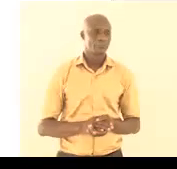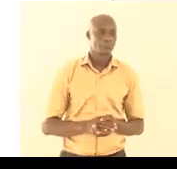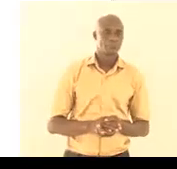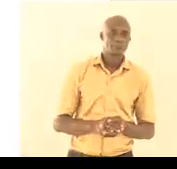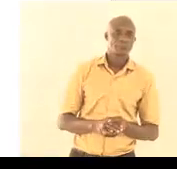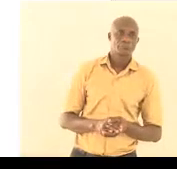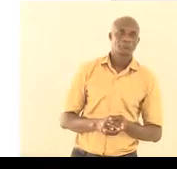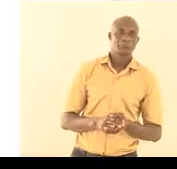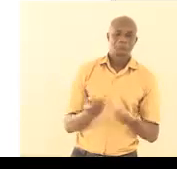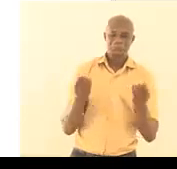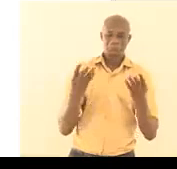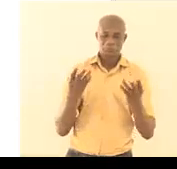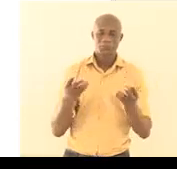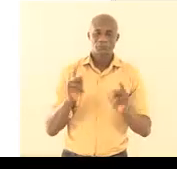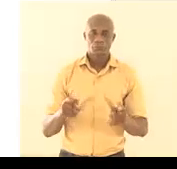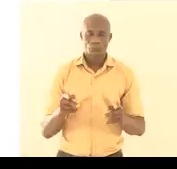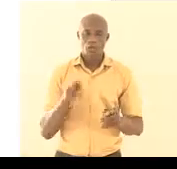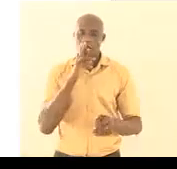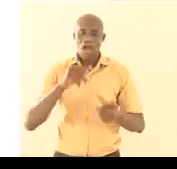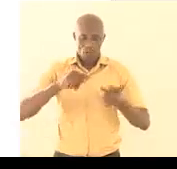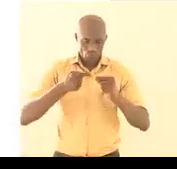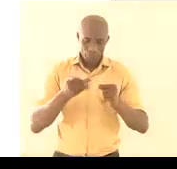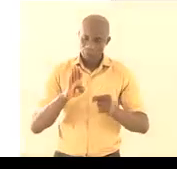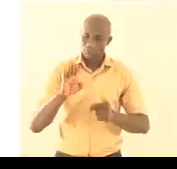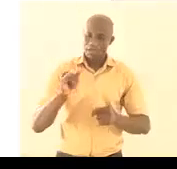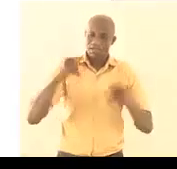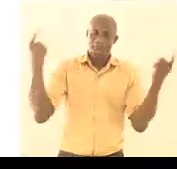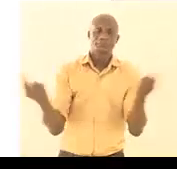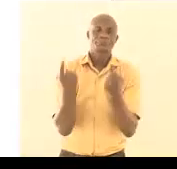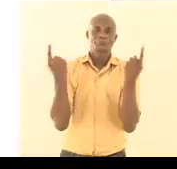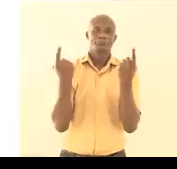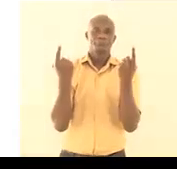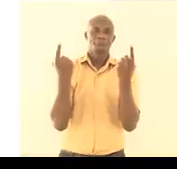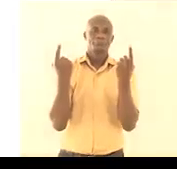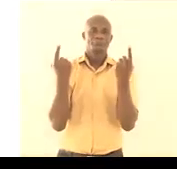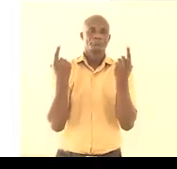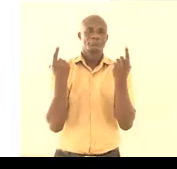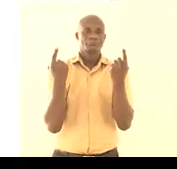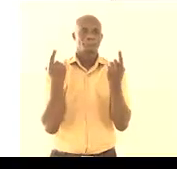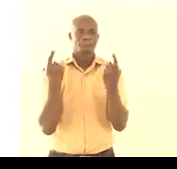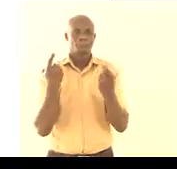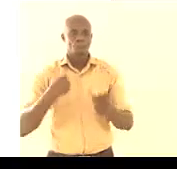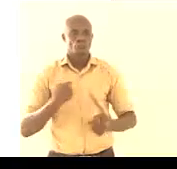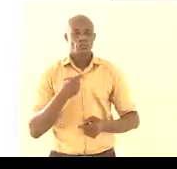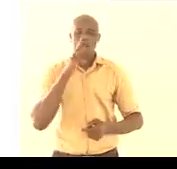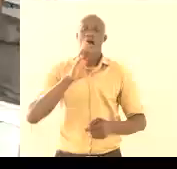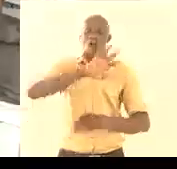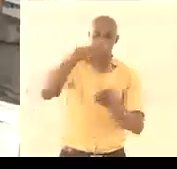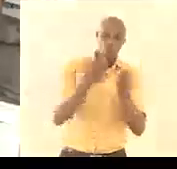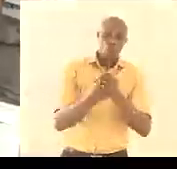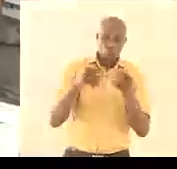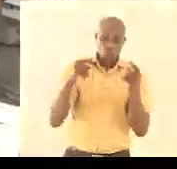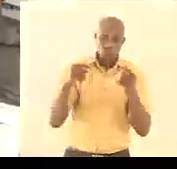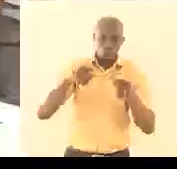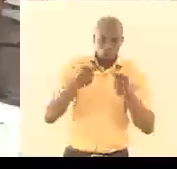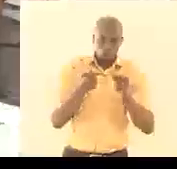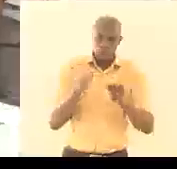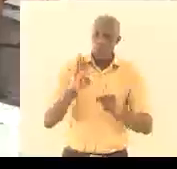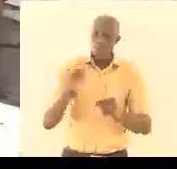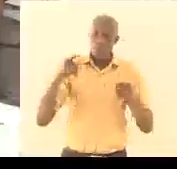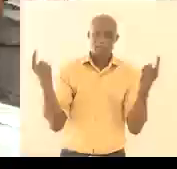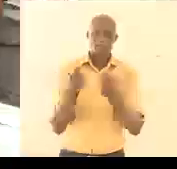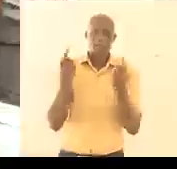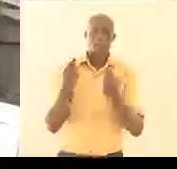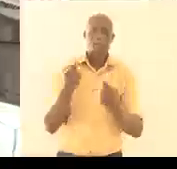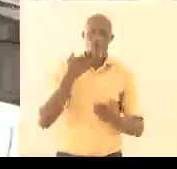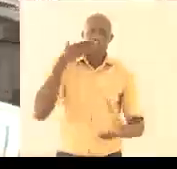of the people I have in front of me are wounded by sin. Unfortunately, we are all wounded by sin. But the good